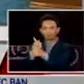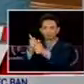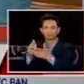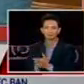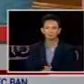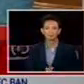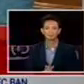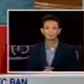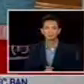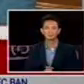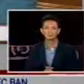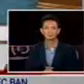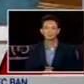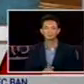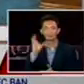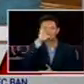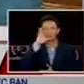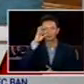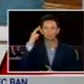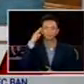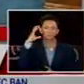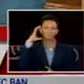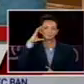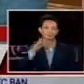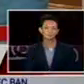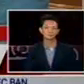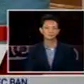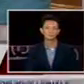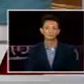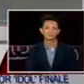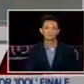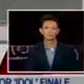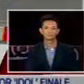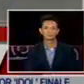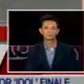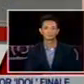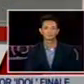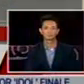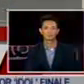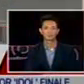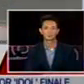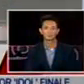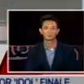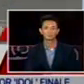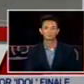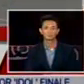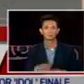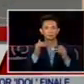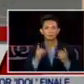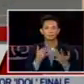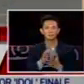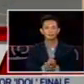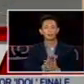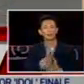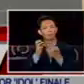the Senate to take a he cigarette went through break. The pedestrian, the pedestrian exit and right. entrance. Now, Adele, I wanted